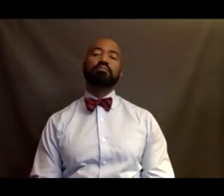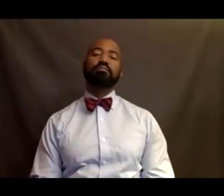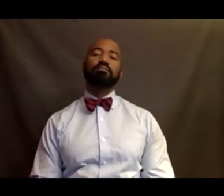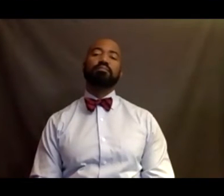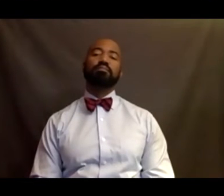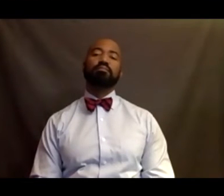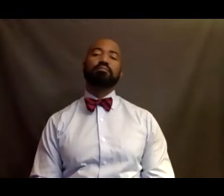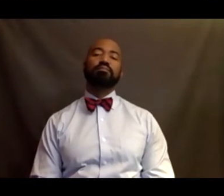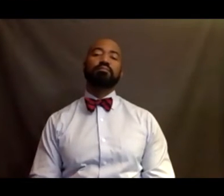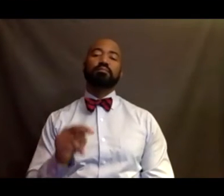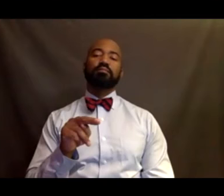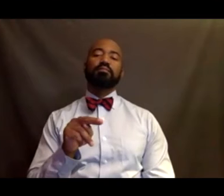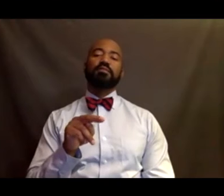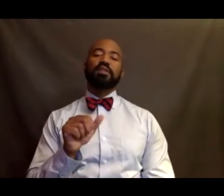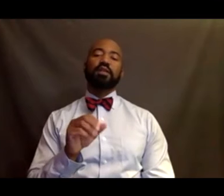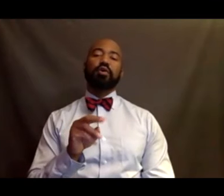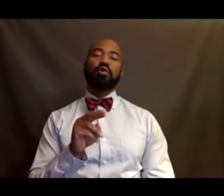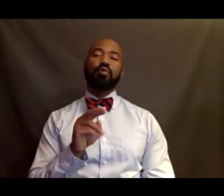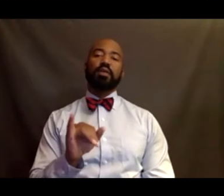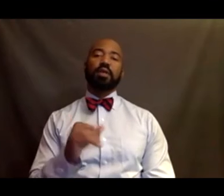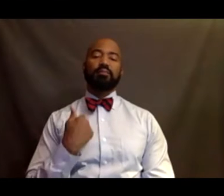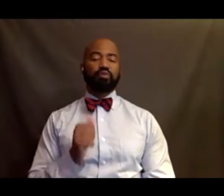I'm trying to like read the quotes and stuff down here.